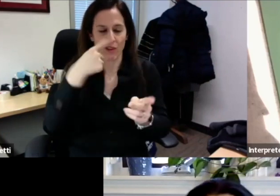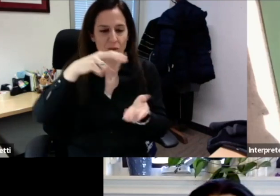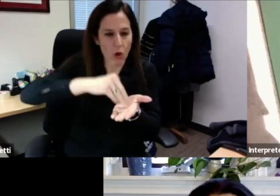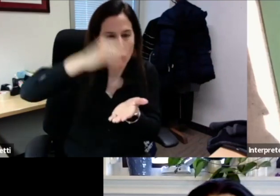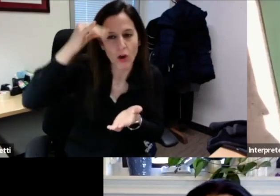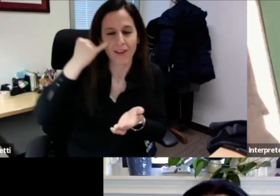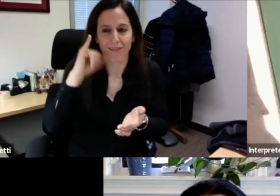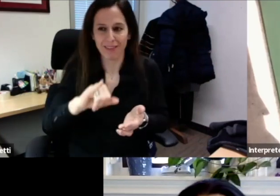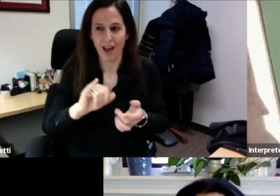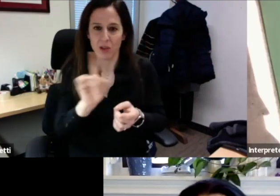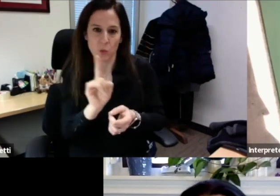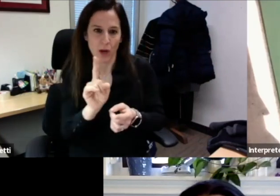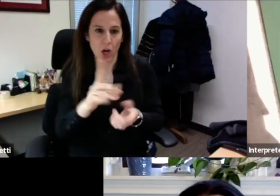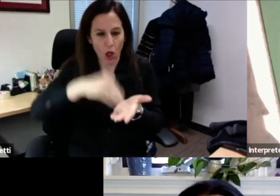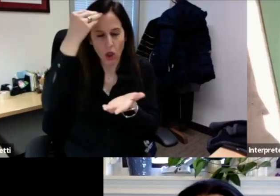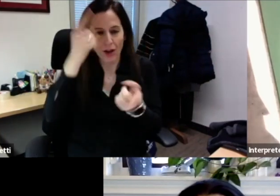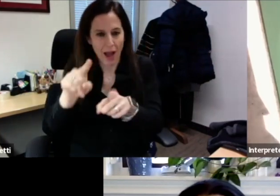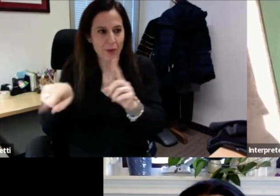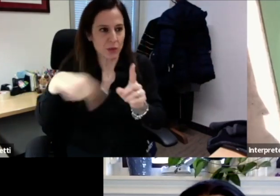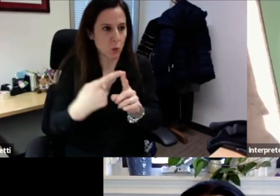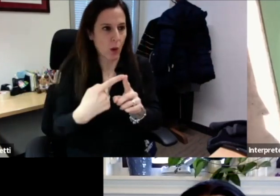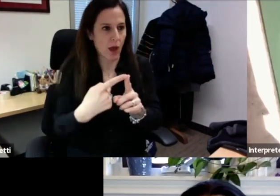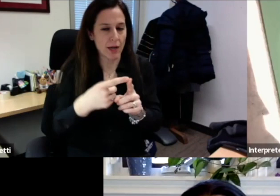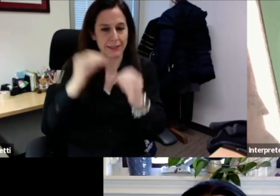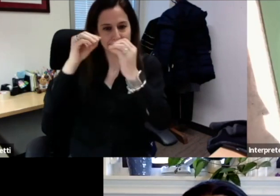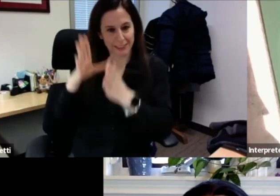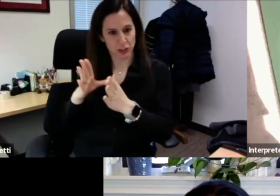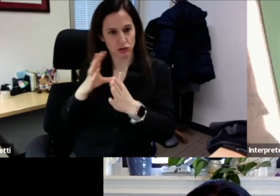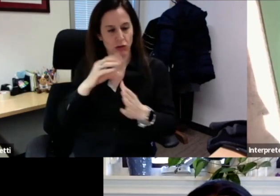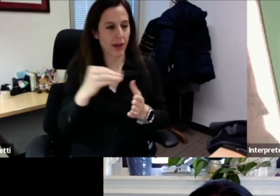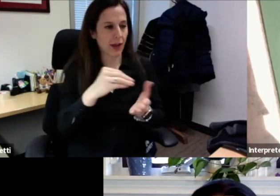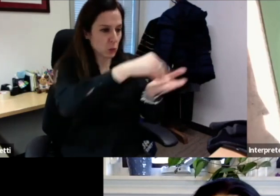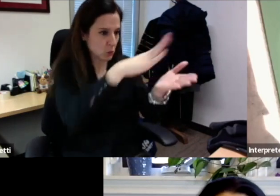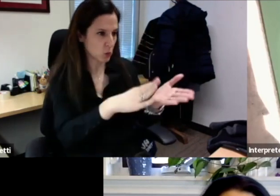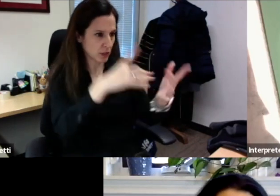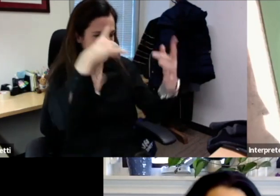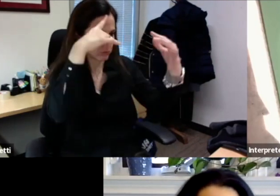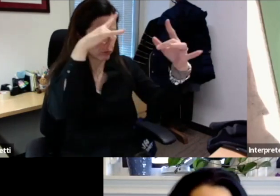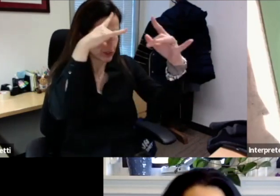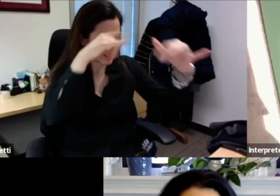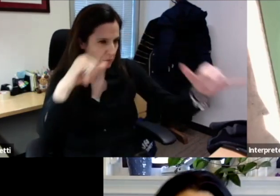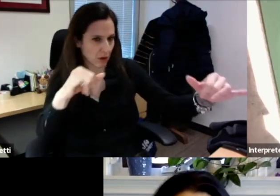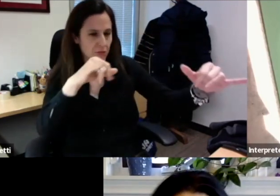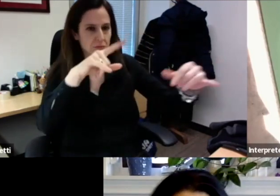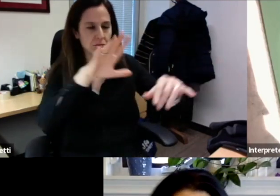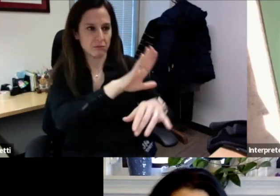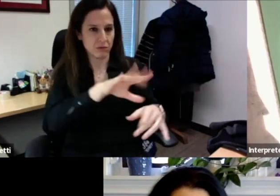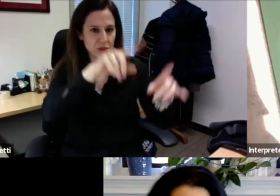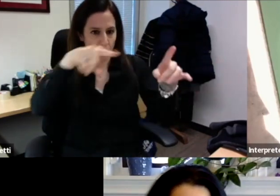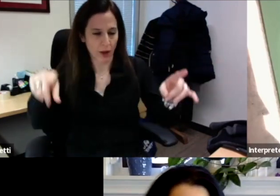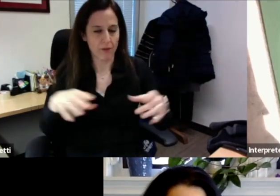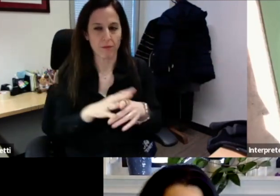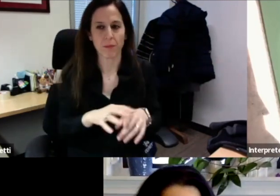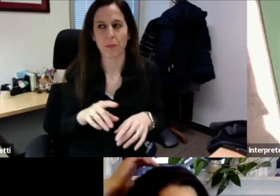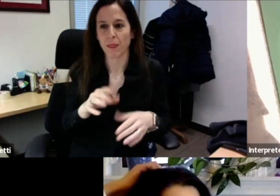that correlation shows opportunity for learning and where learning is happening for the teacher and the students,